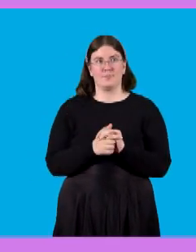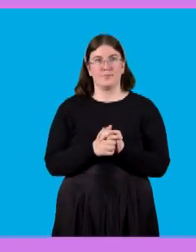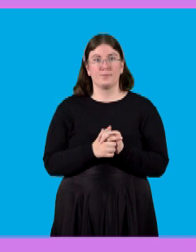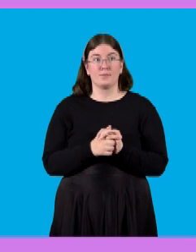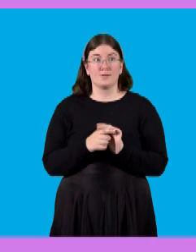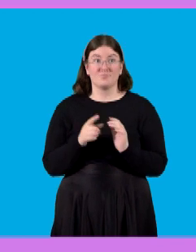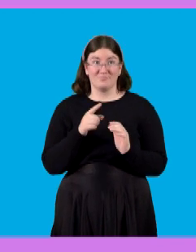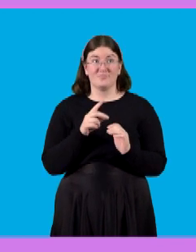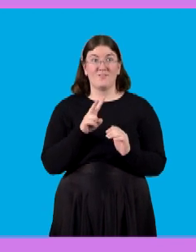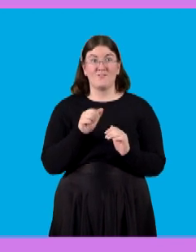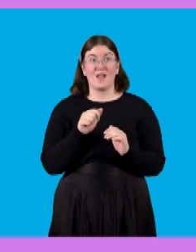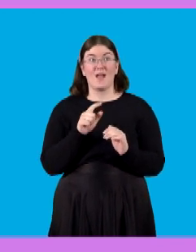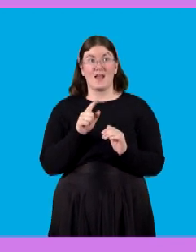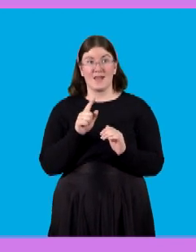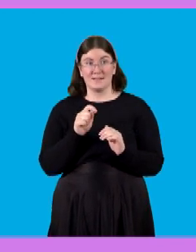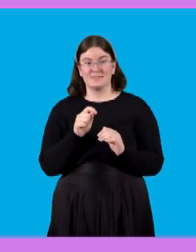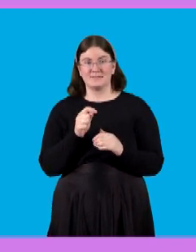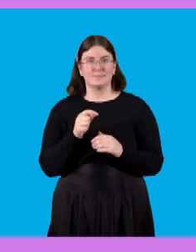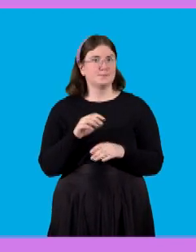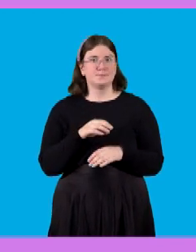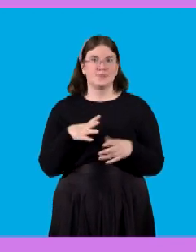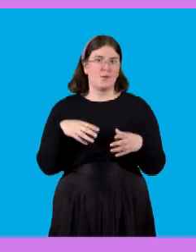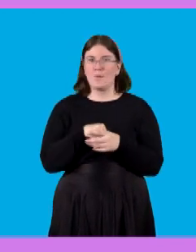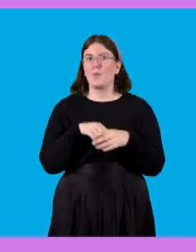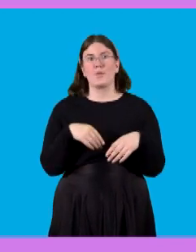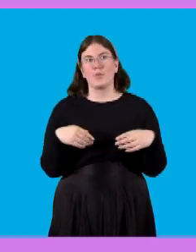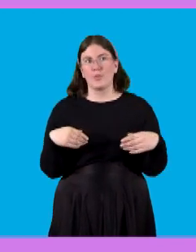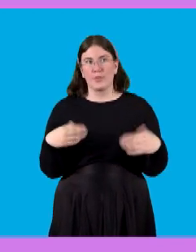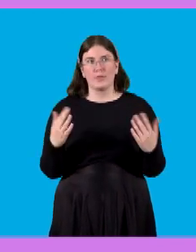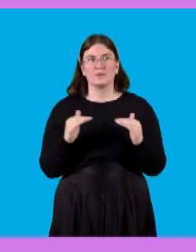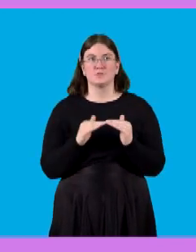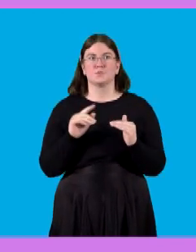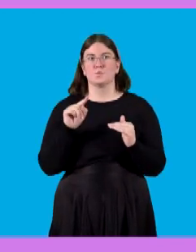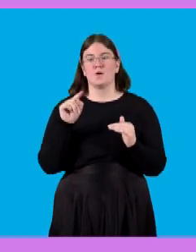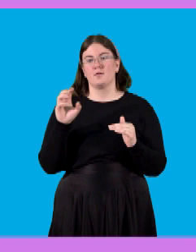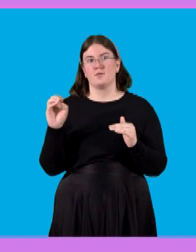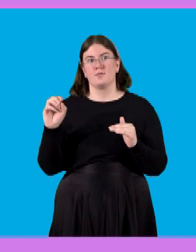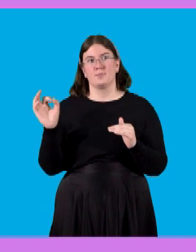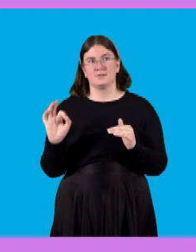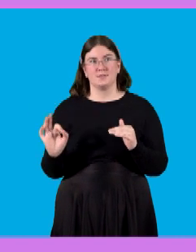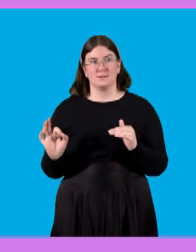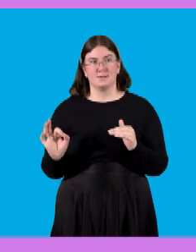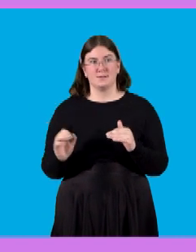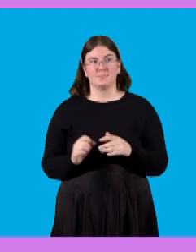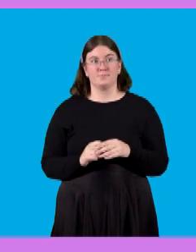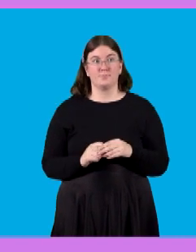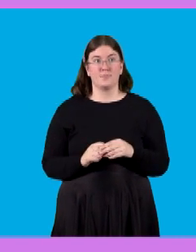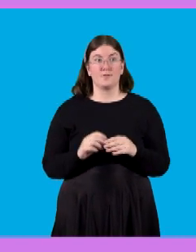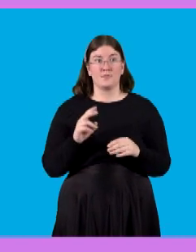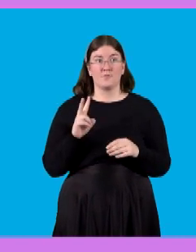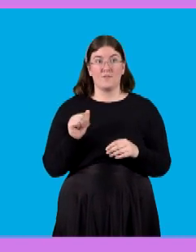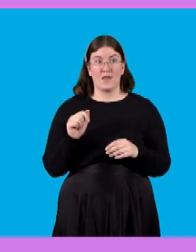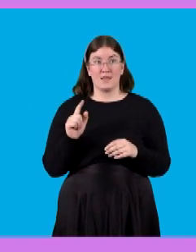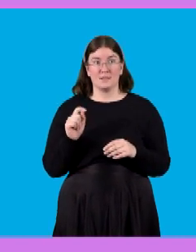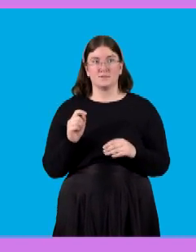100%. What else is important? VAT is always equivalent to 15%, okay, of the VAT exclusive amount.